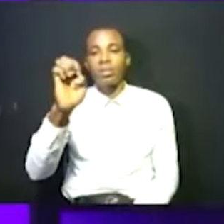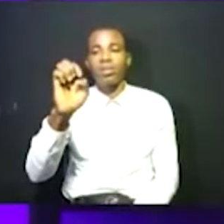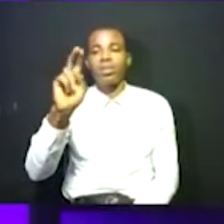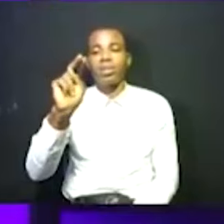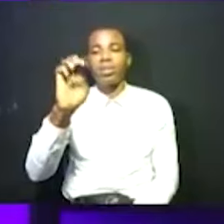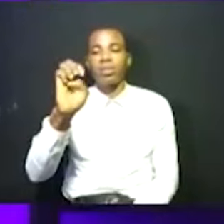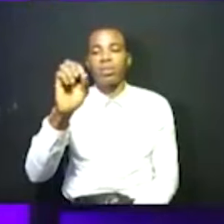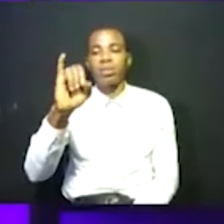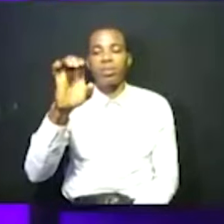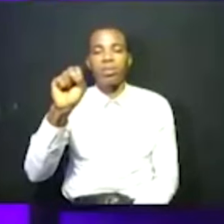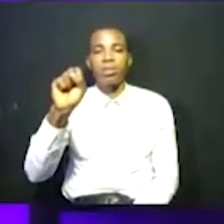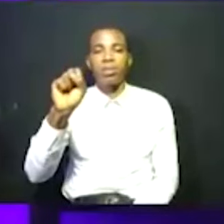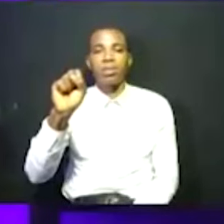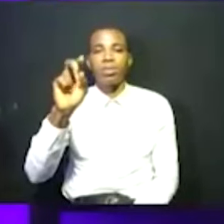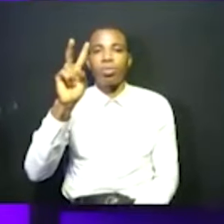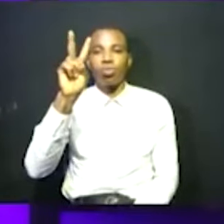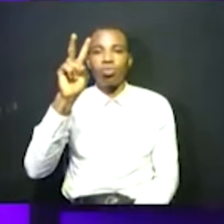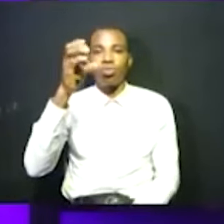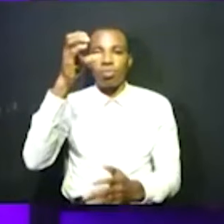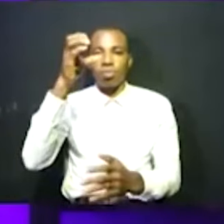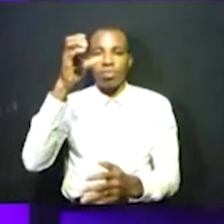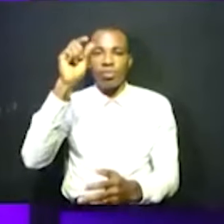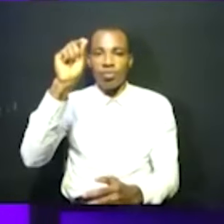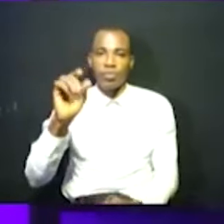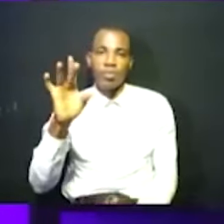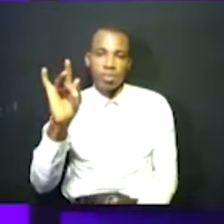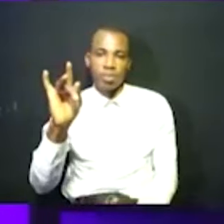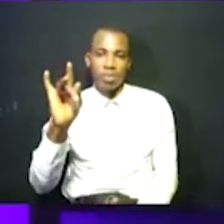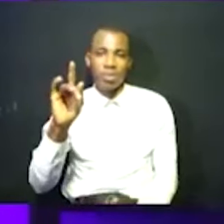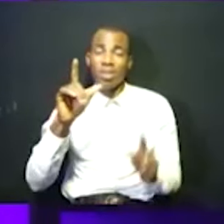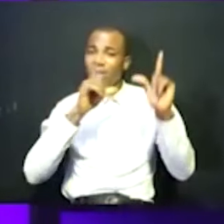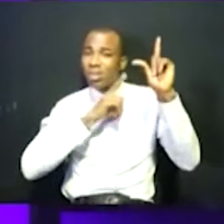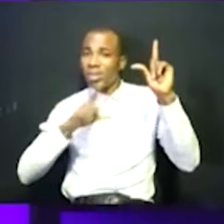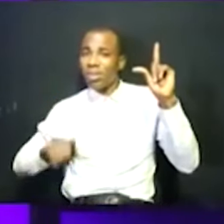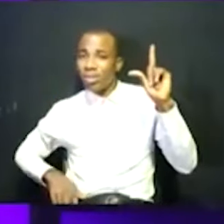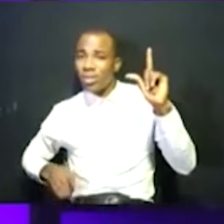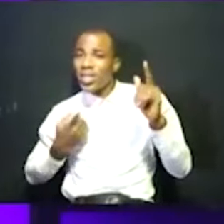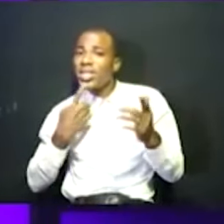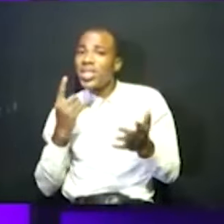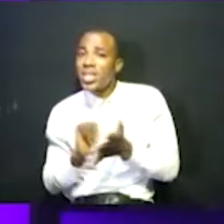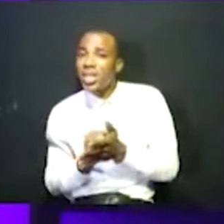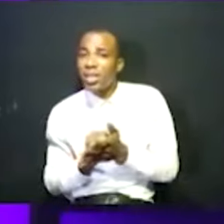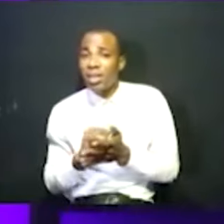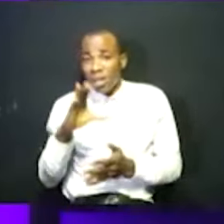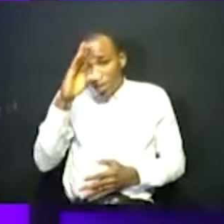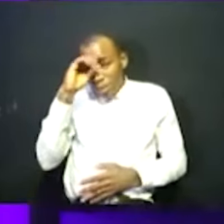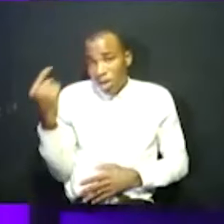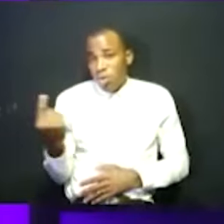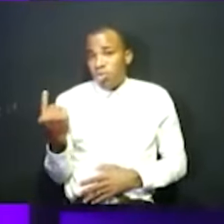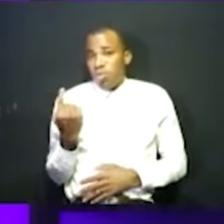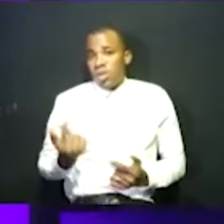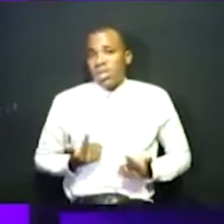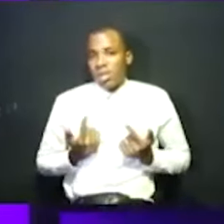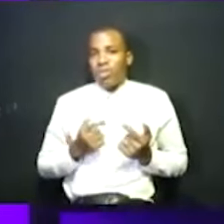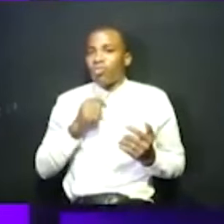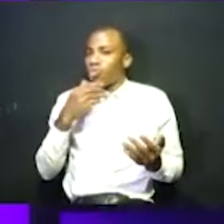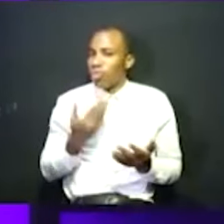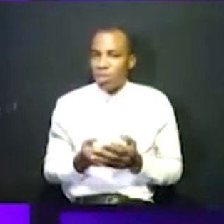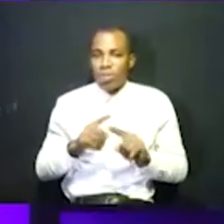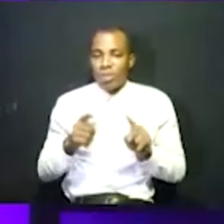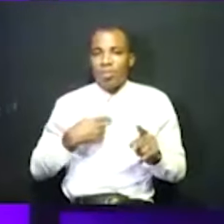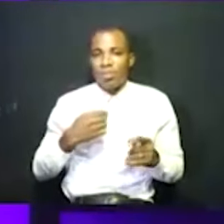18. The Lord said, "It is not good for the man to be alone. I will make a helper